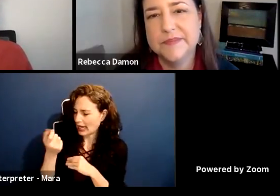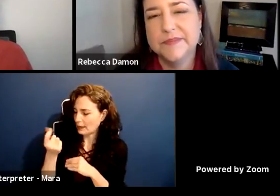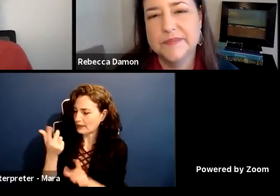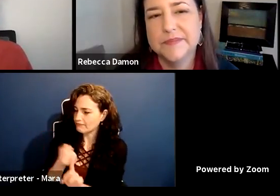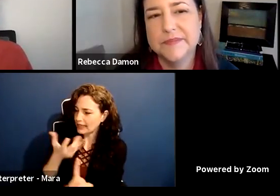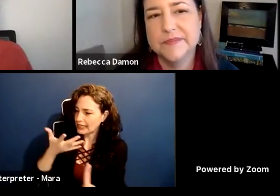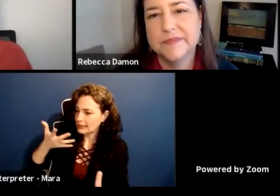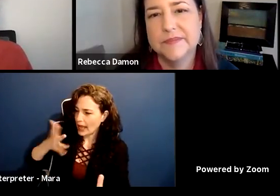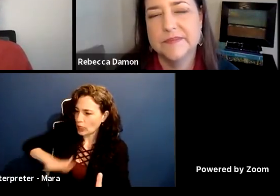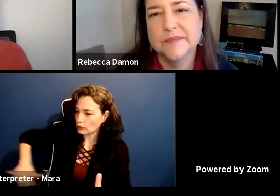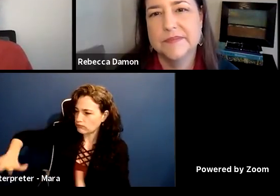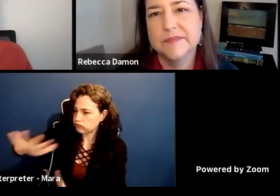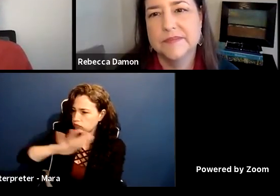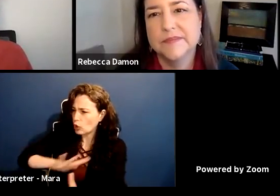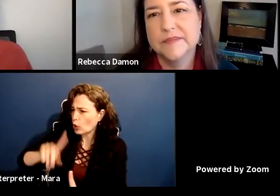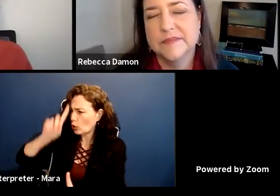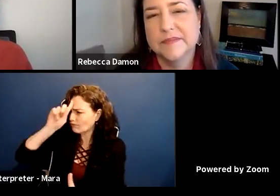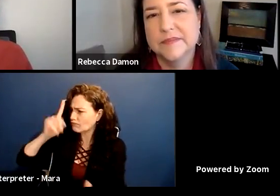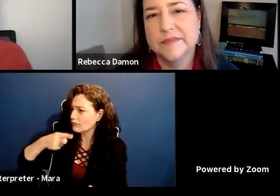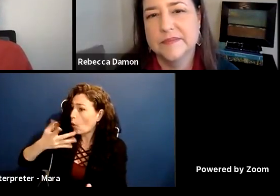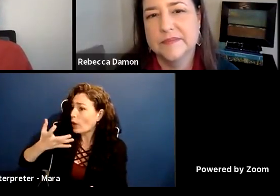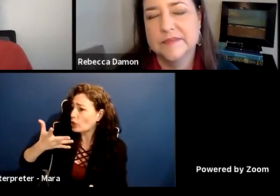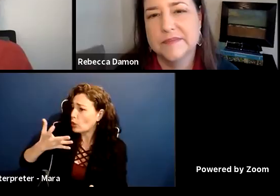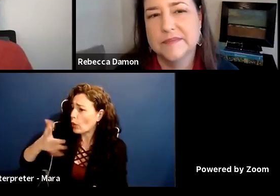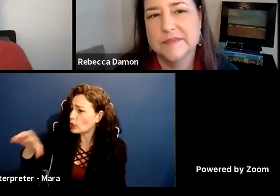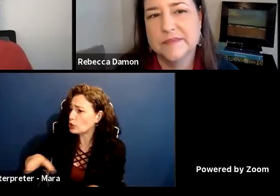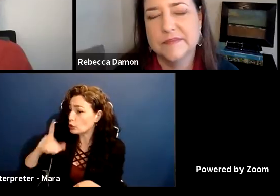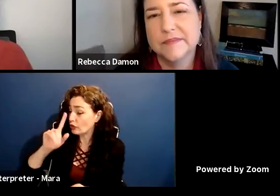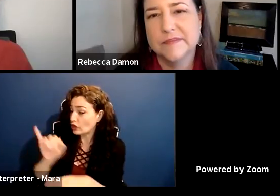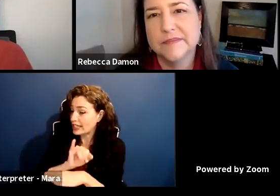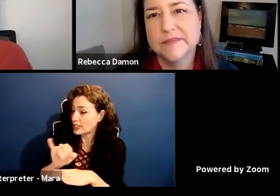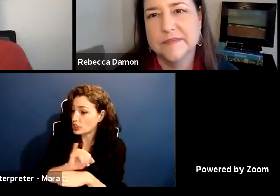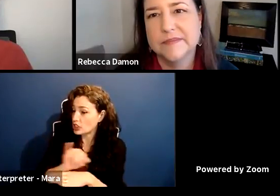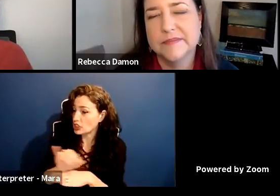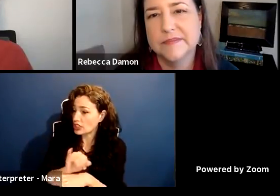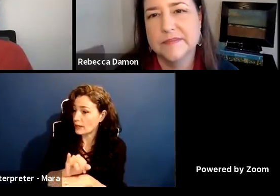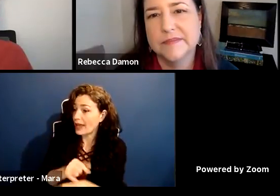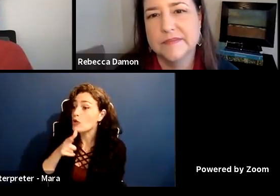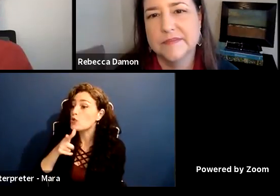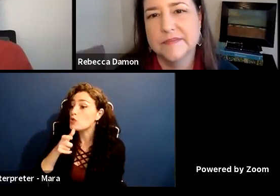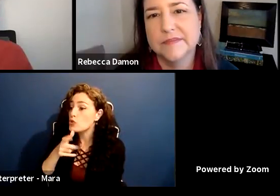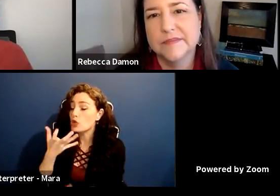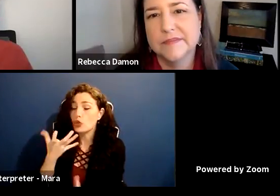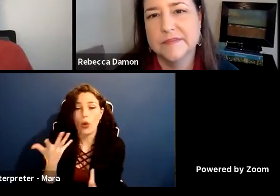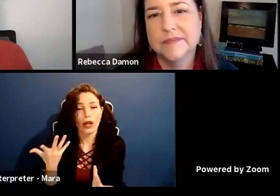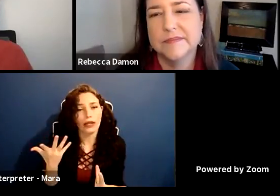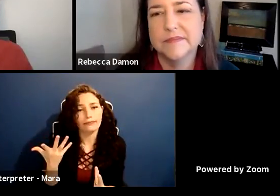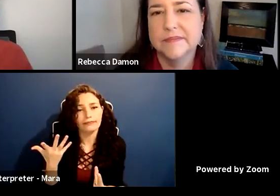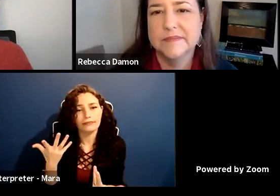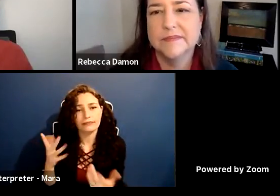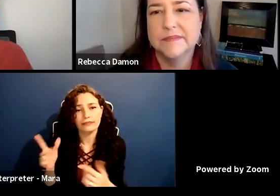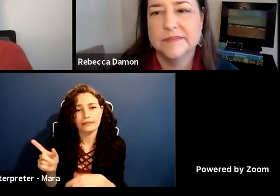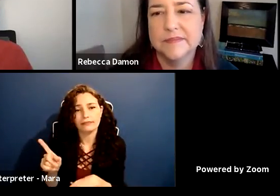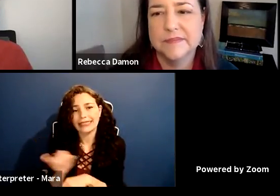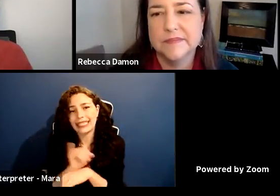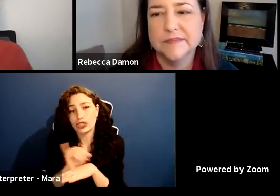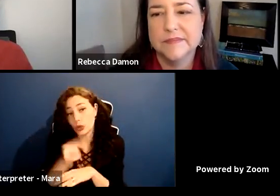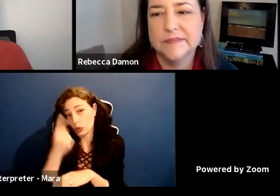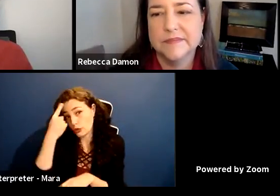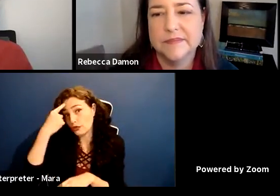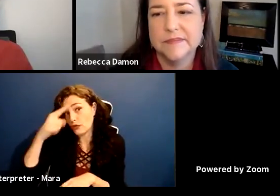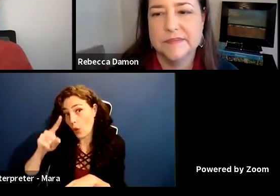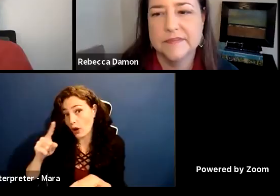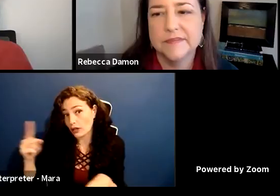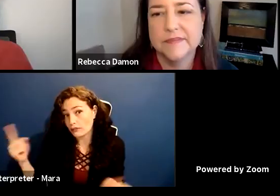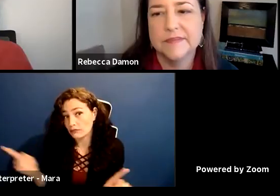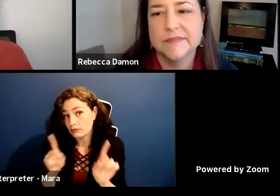your thought of what you want to do for an internship and who you want to intern for. Going to school in Los